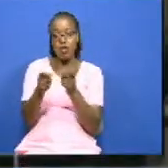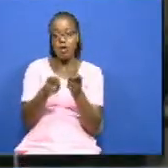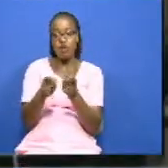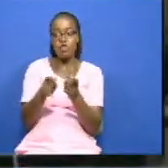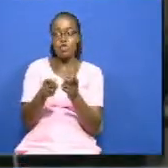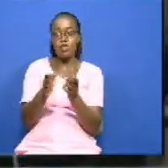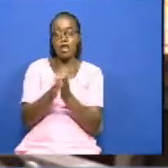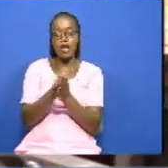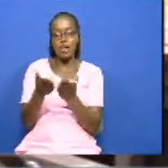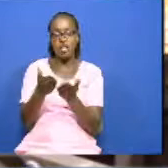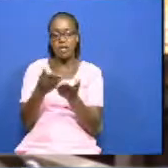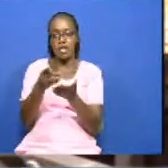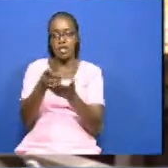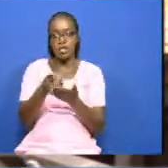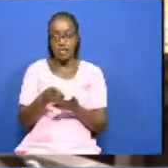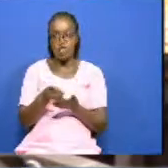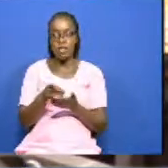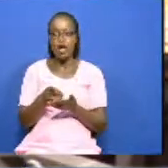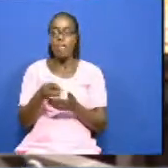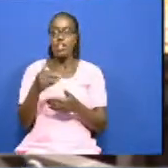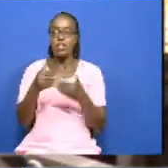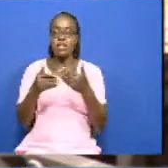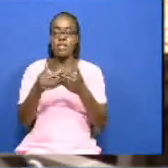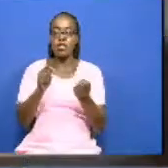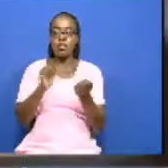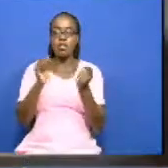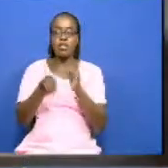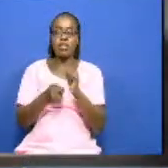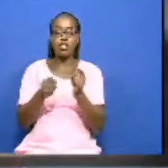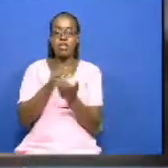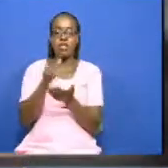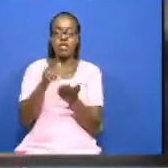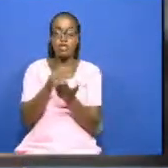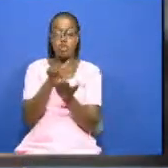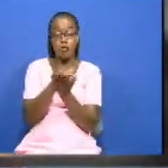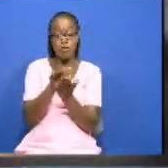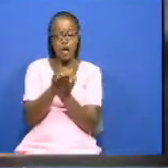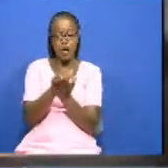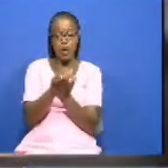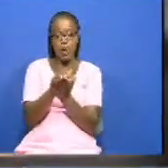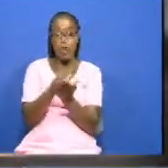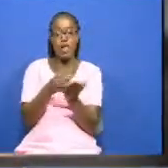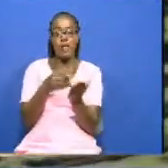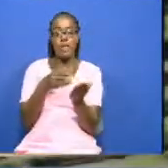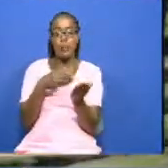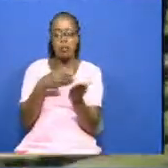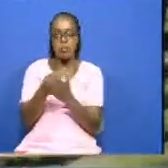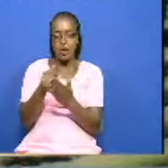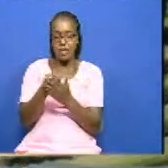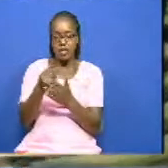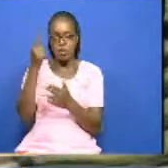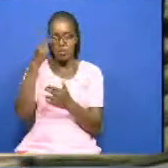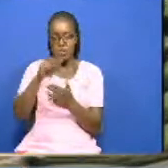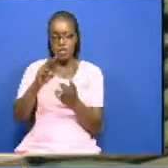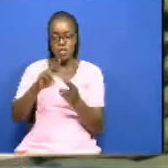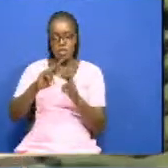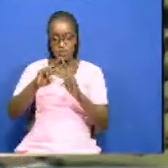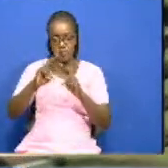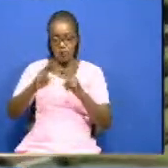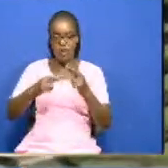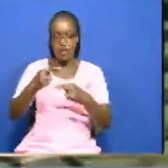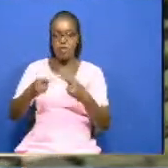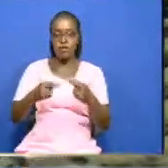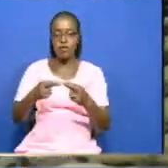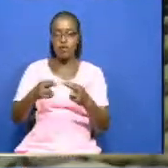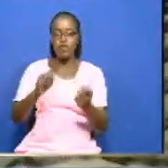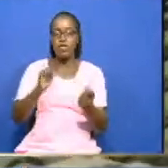debt, sustainability and structural reforms, the central bank said in its latest monetary policy review. The SA Reserve Bank has now shifted